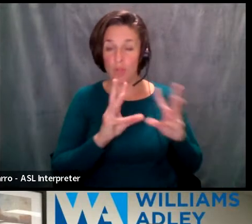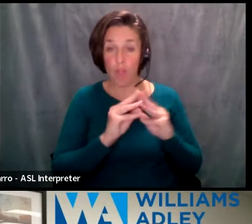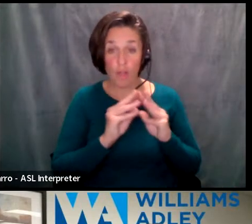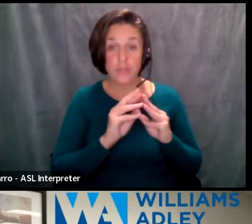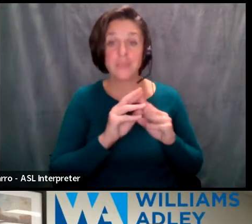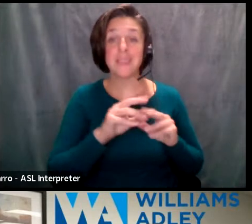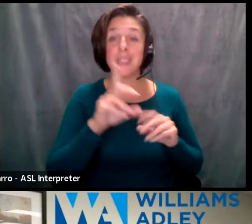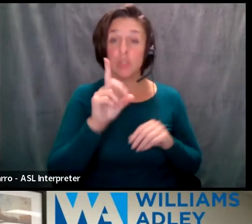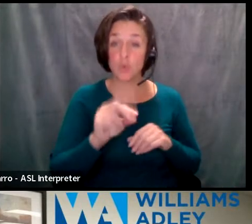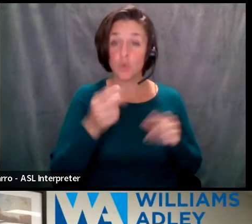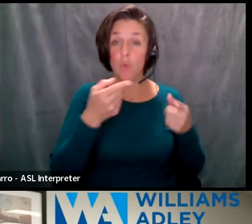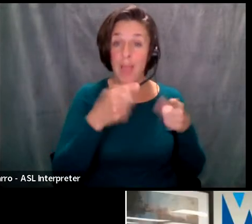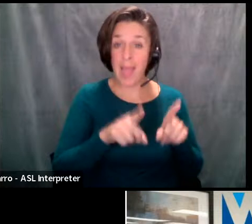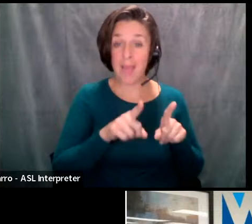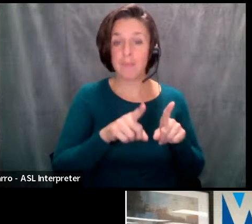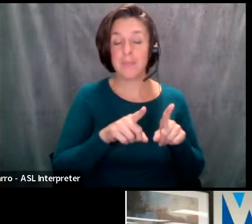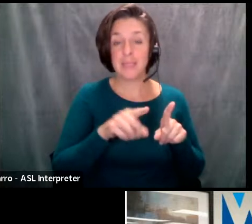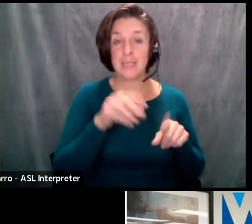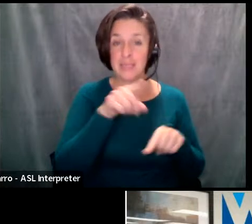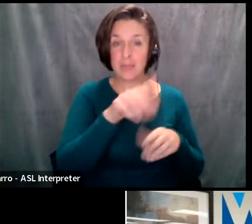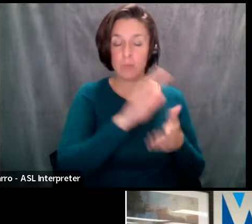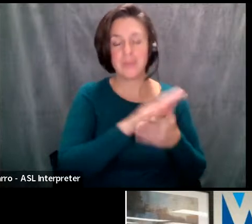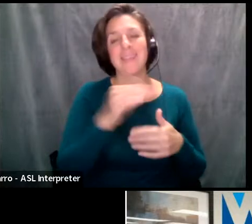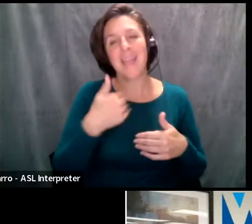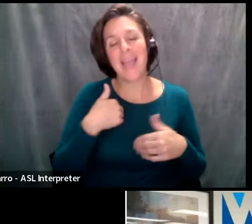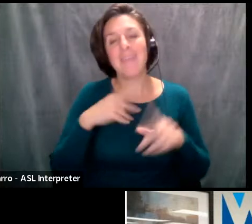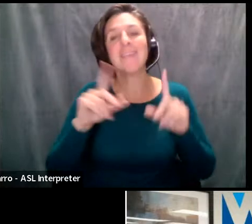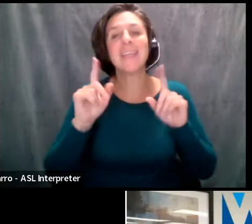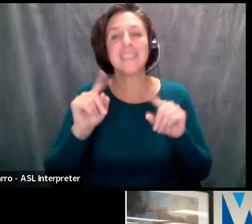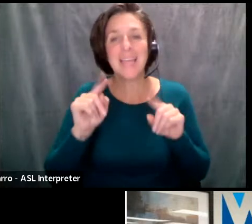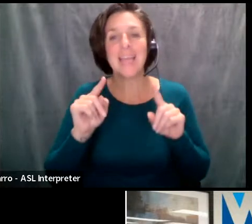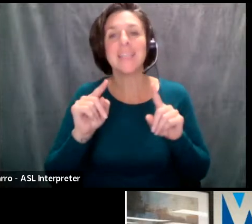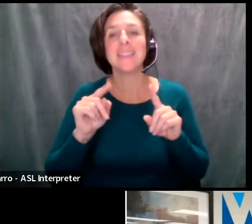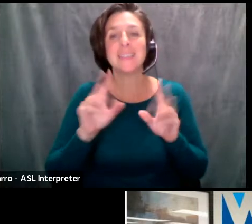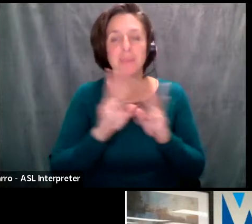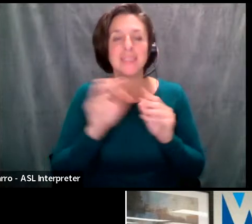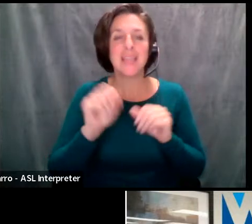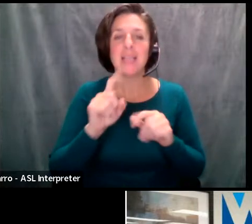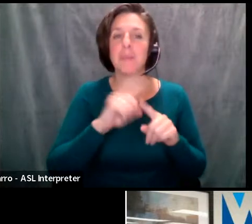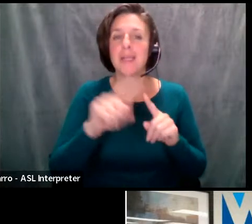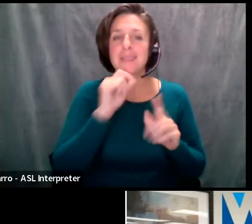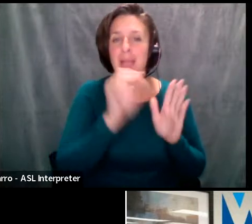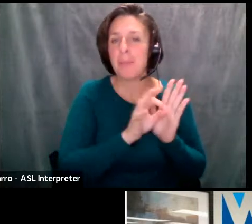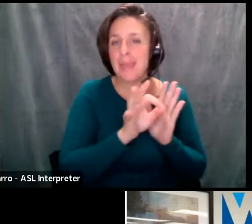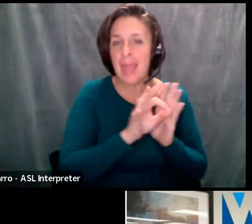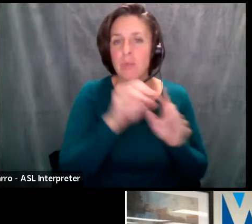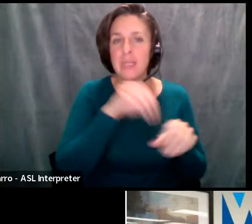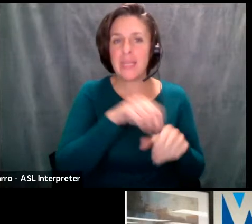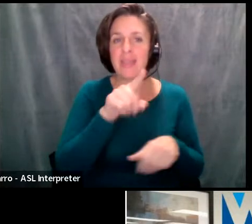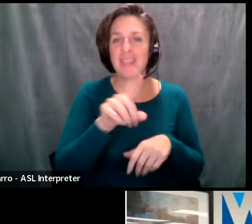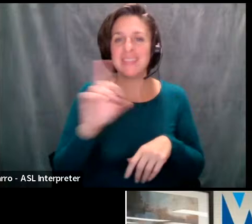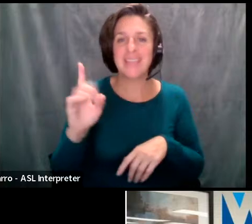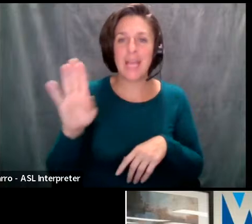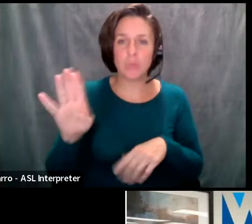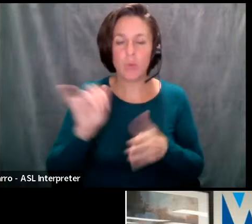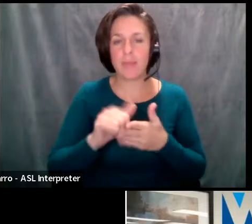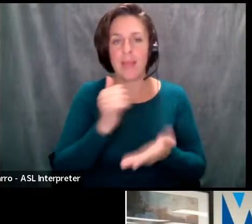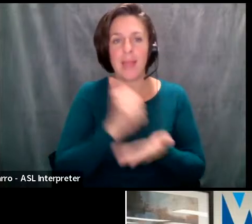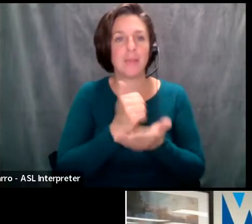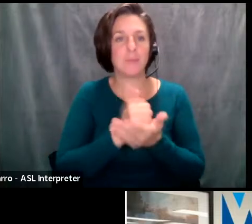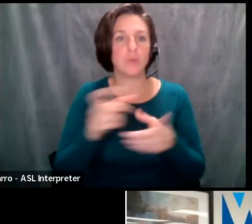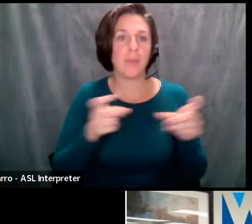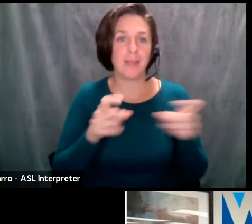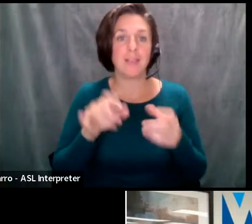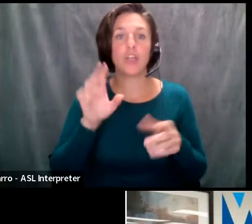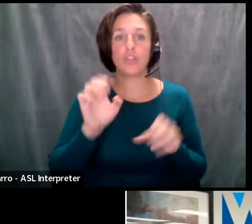have attendance meetings. Yeah, they have attendance Okay. meetings. It's just not being Understood. tabulated in this dashboard that helps to manage. And it can be an area that we